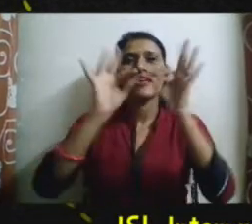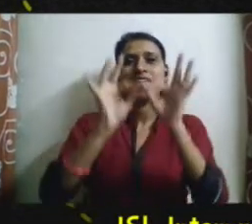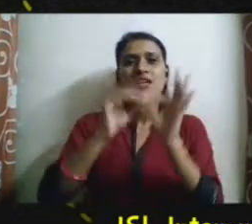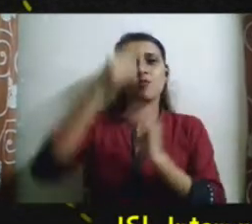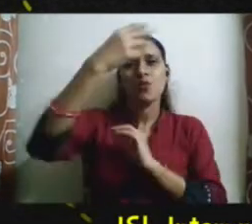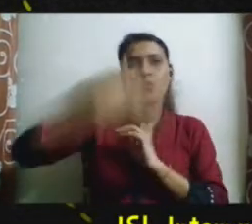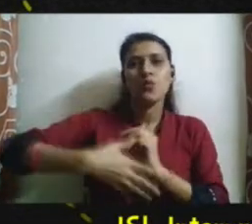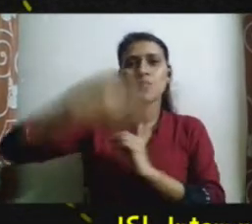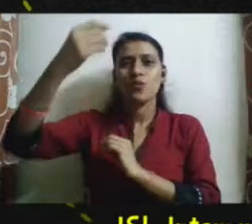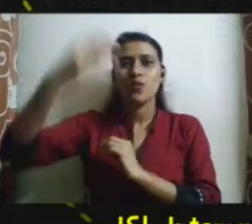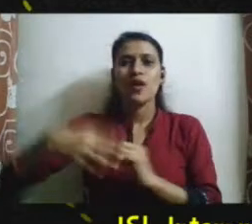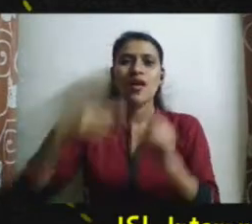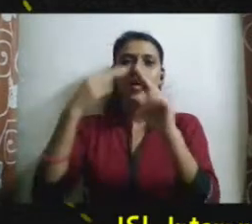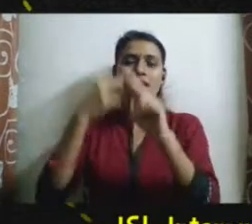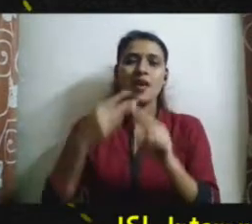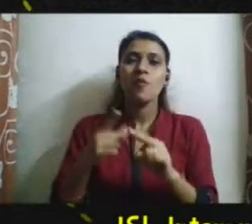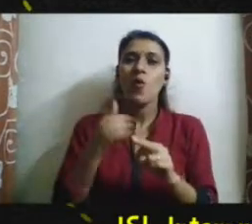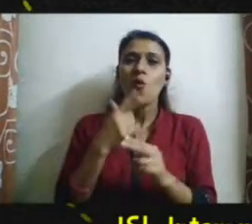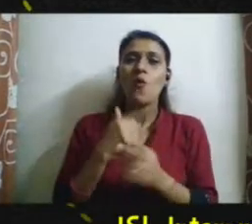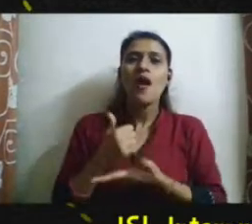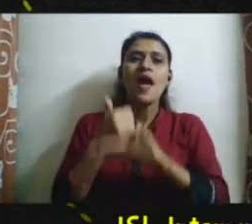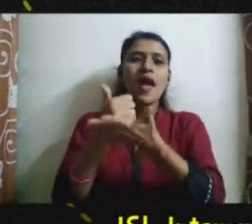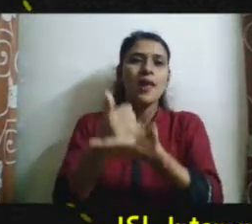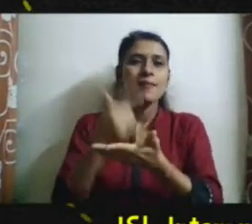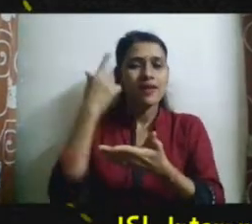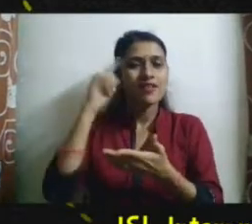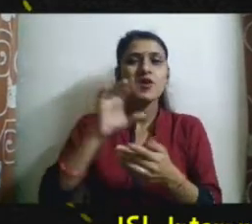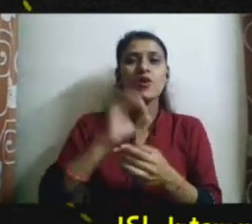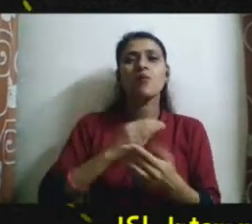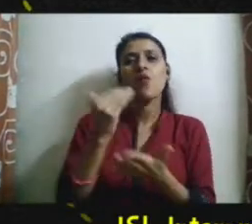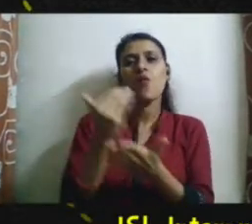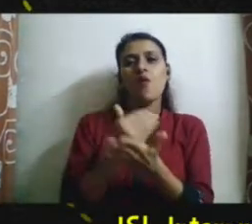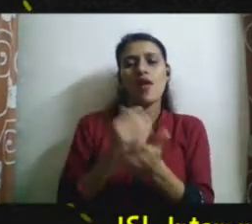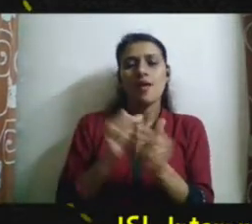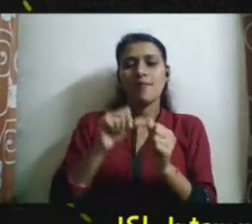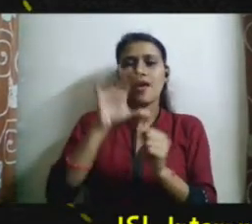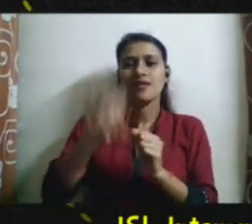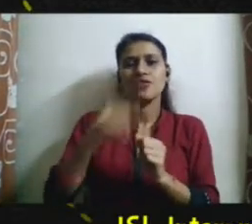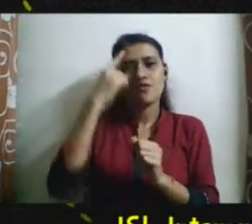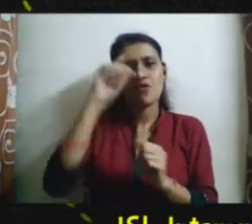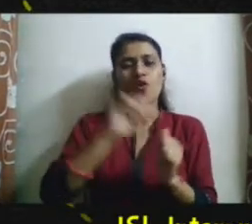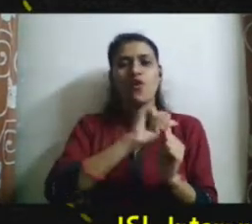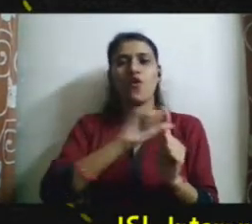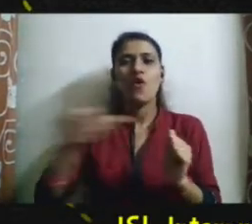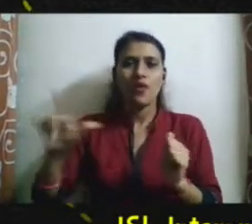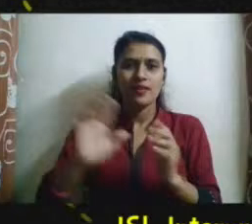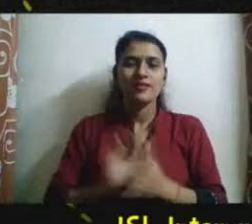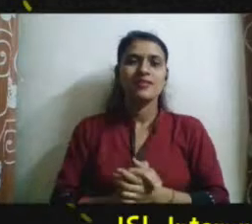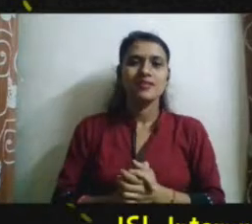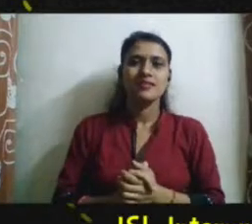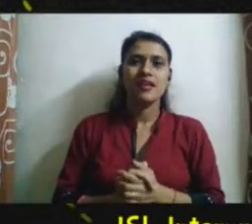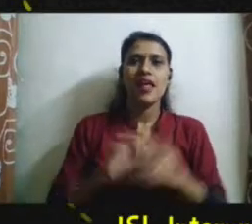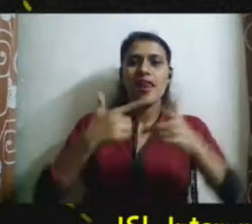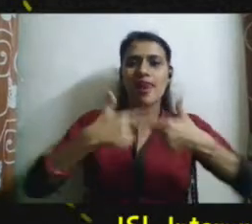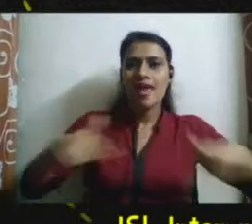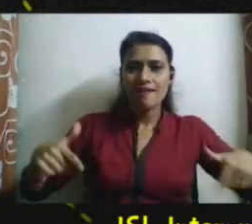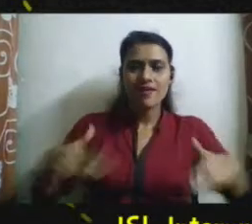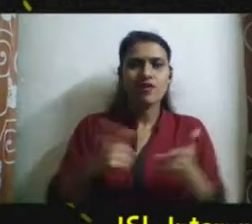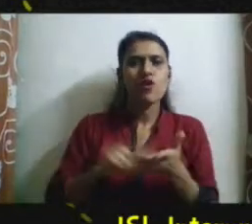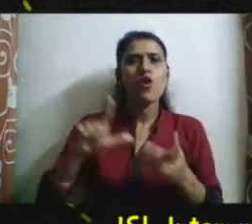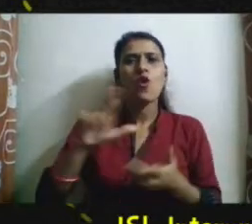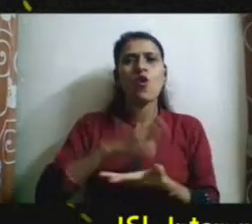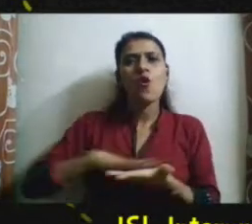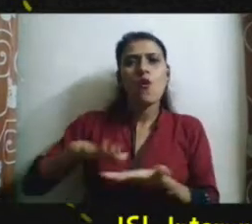have helped us make sure that the conference becomes more accessible, to be able to provide it in regional languages, to be able to provide it